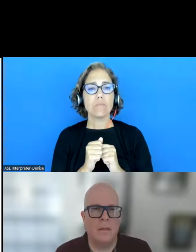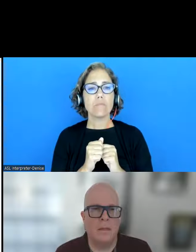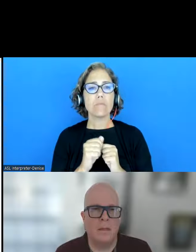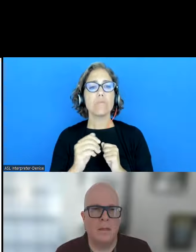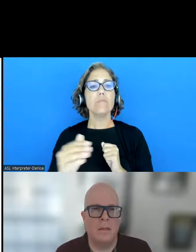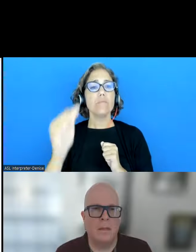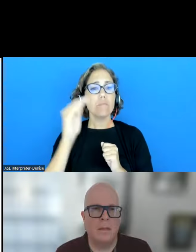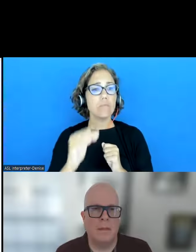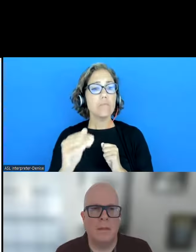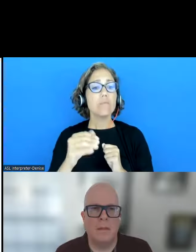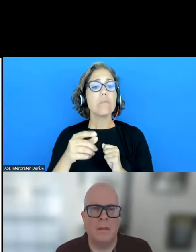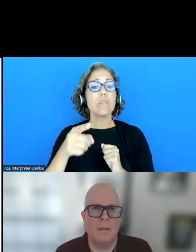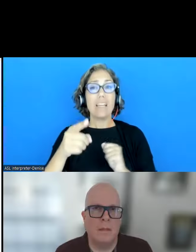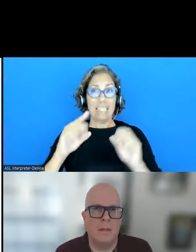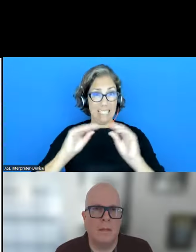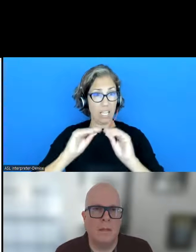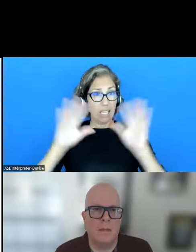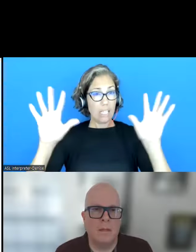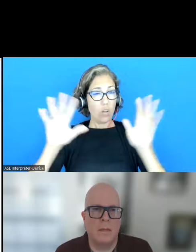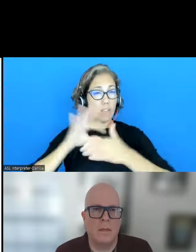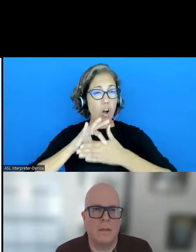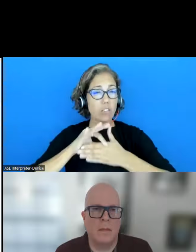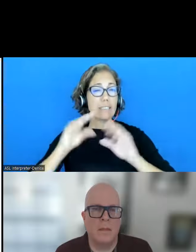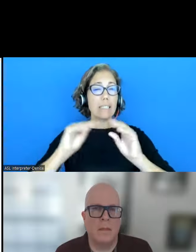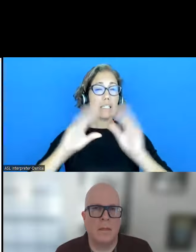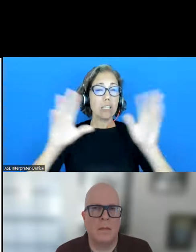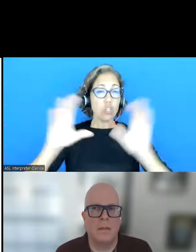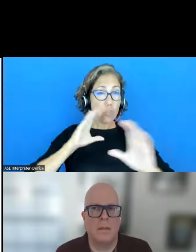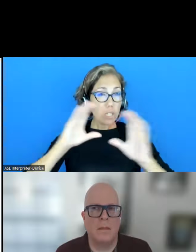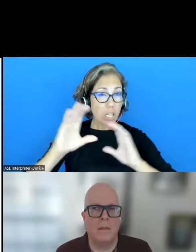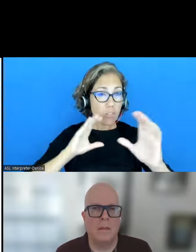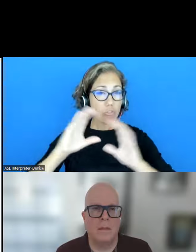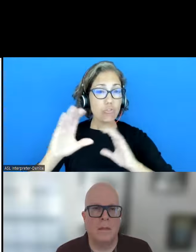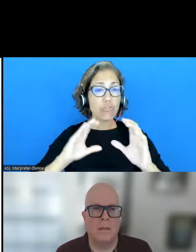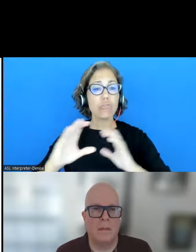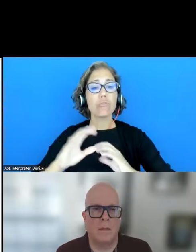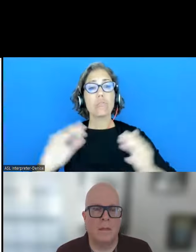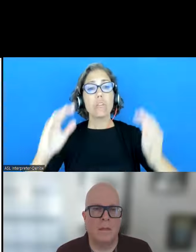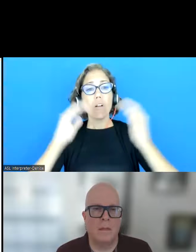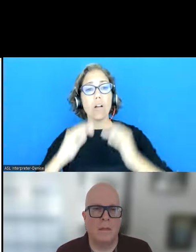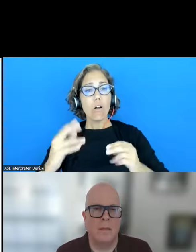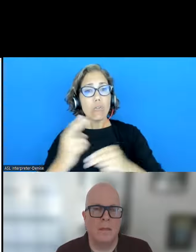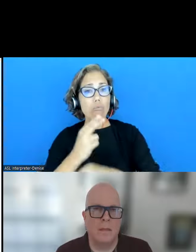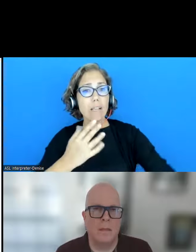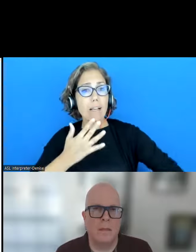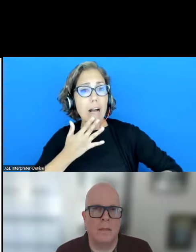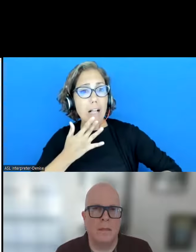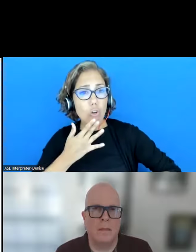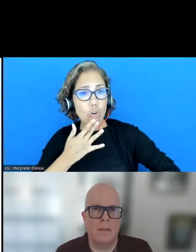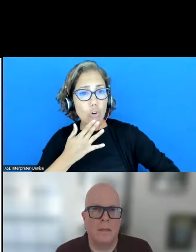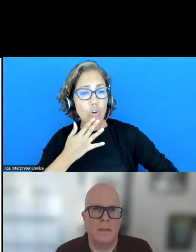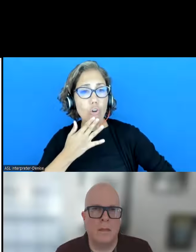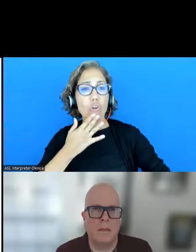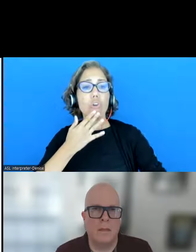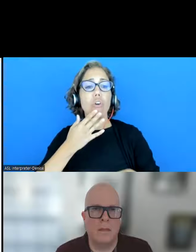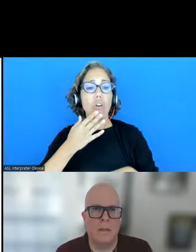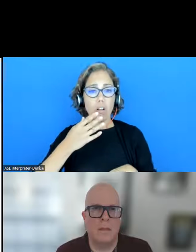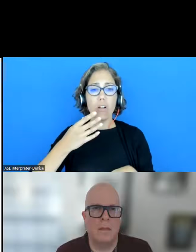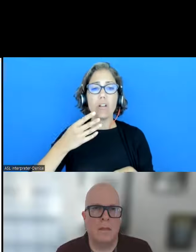of the content, so clearness of communication, the use of colors, and also together with